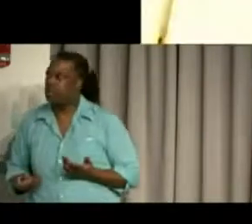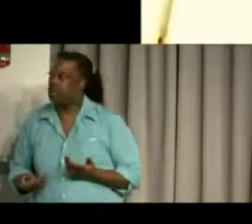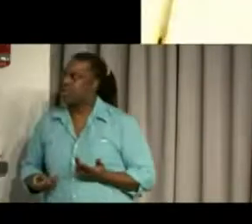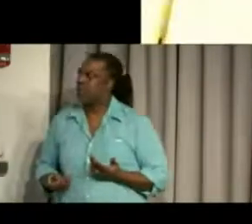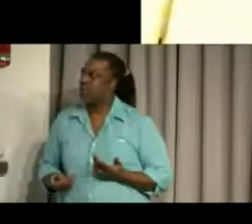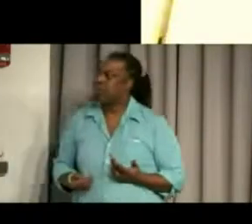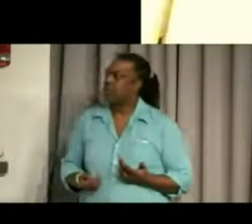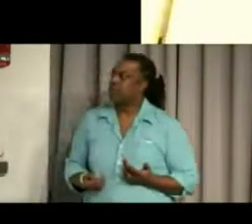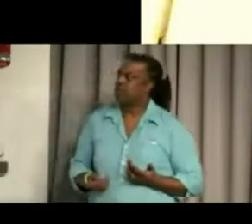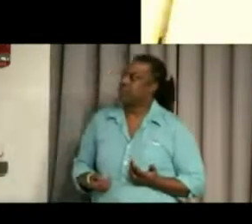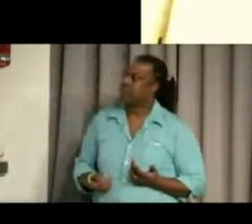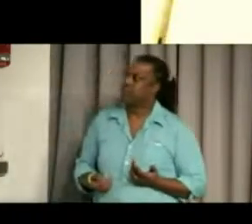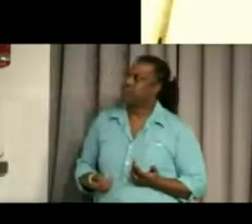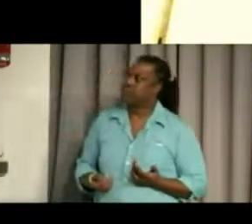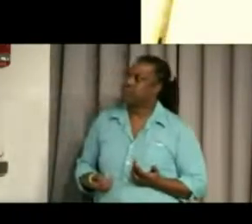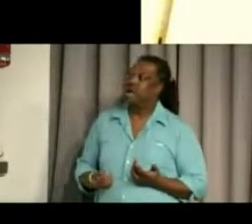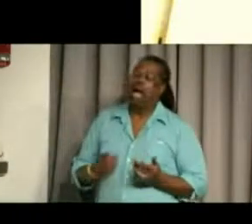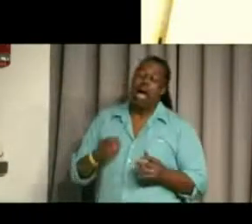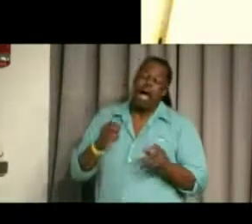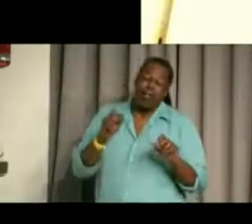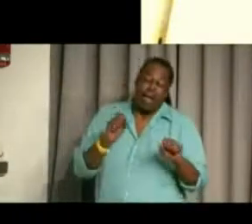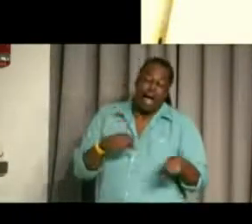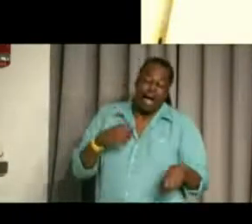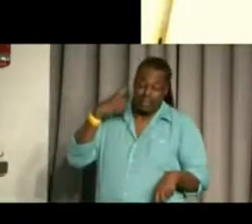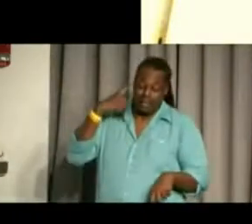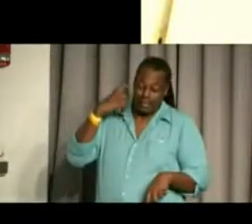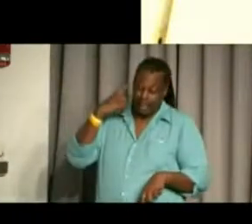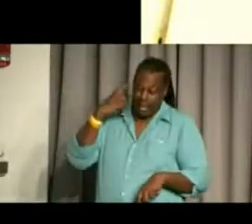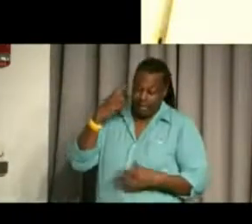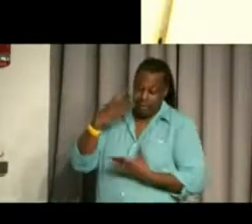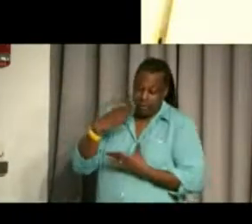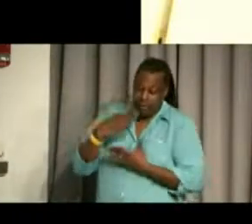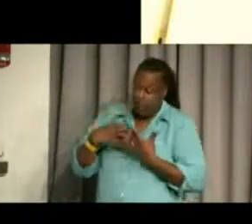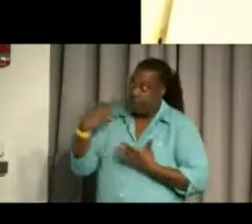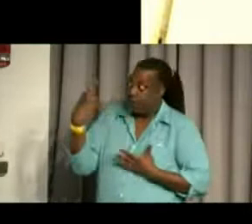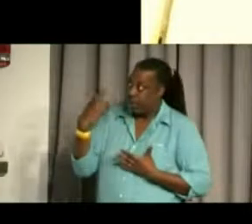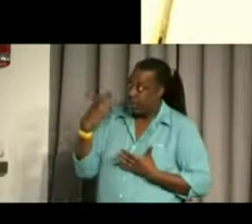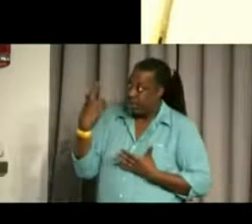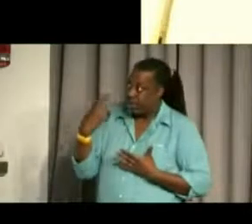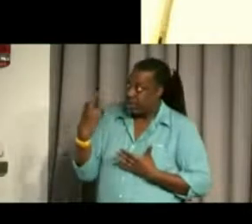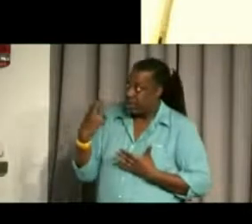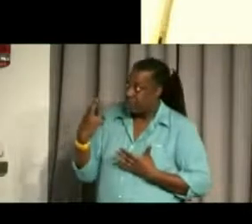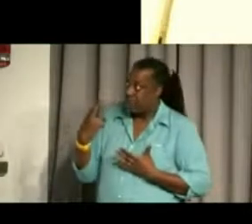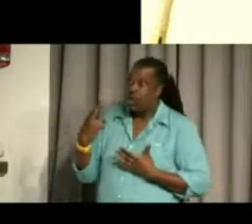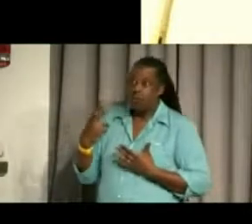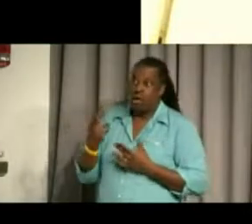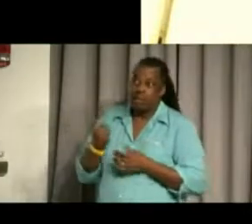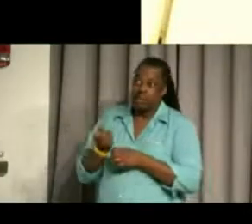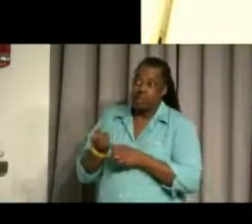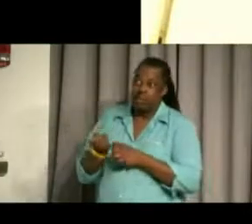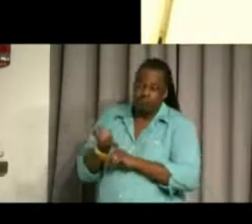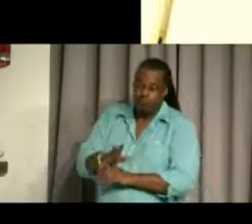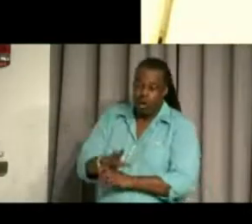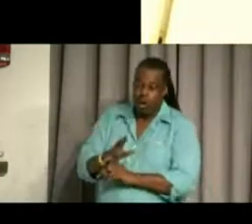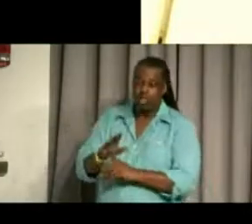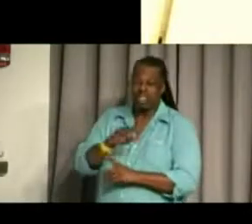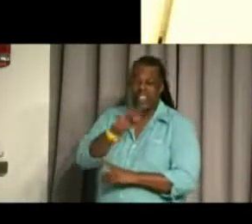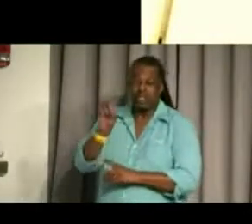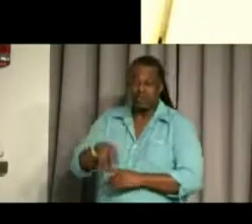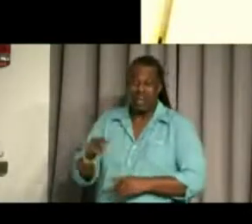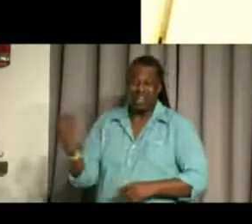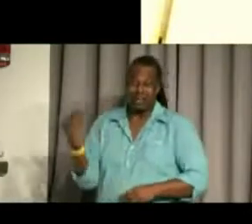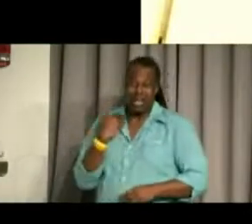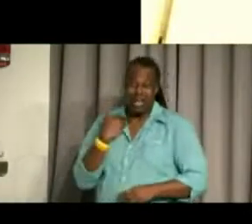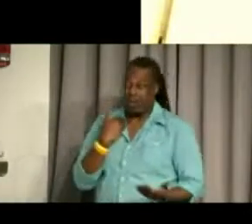Well, I mean, I suspect that part of the reason was to drive Detroit into bankruptcy, because the